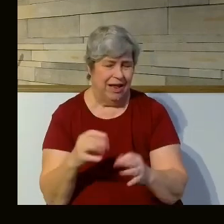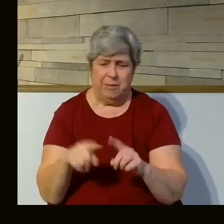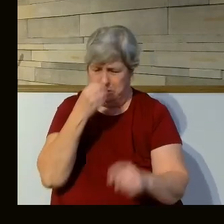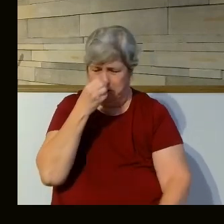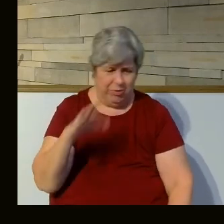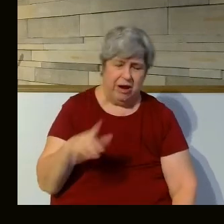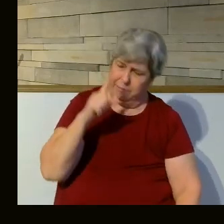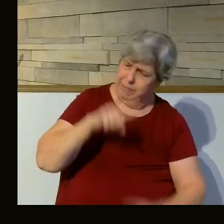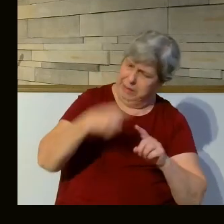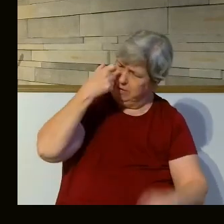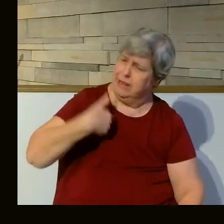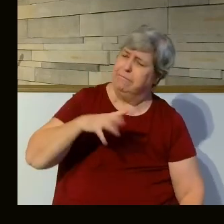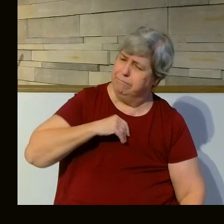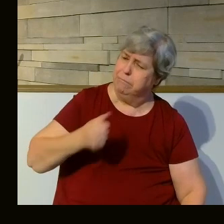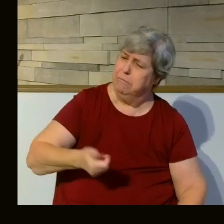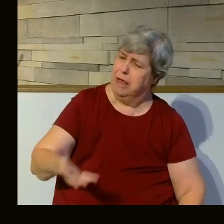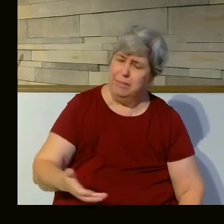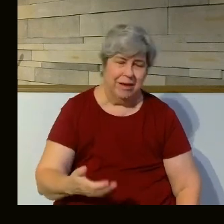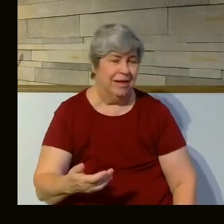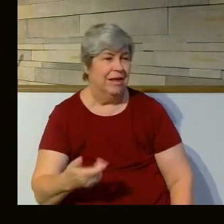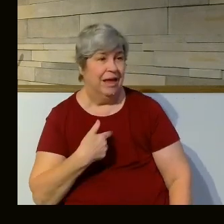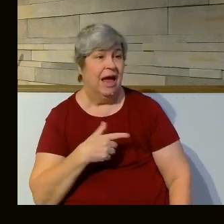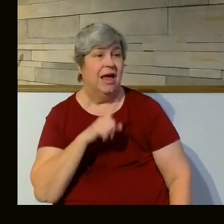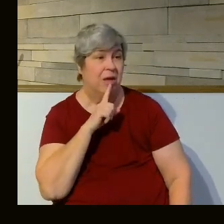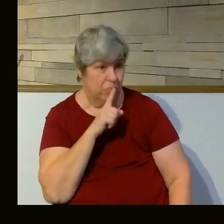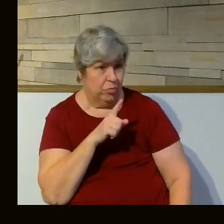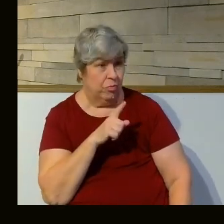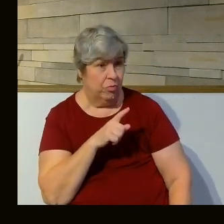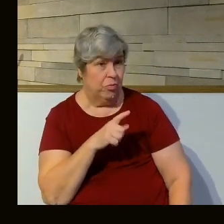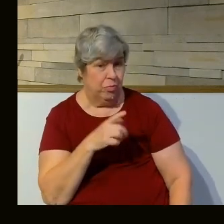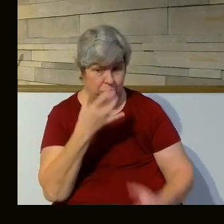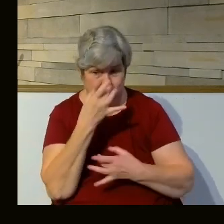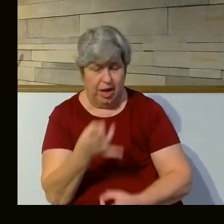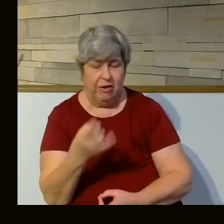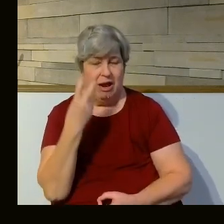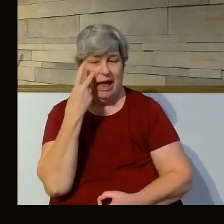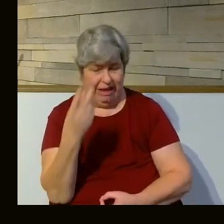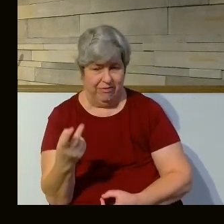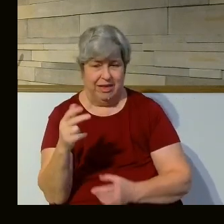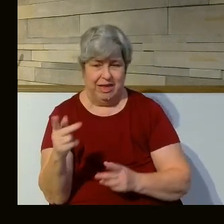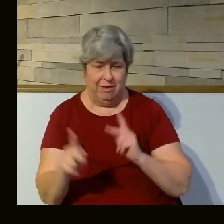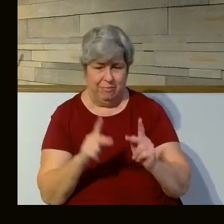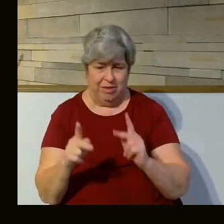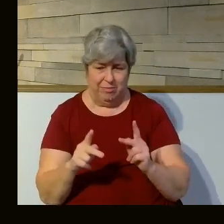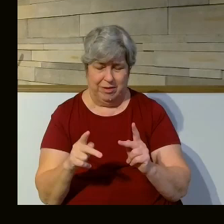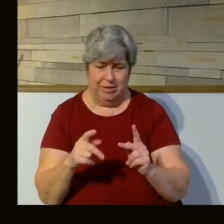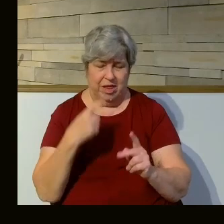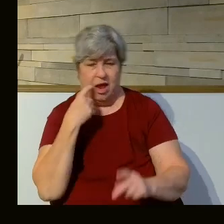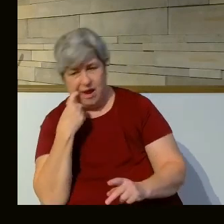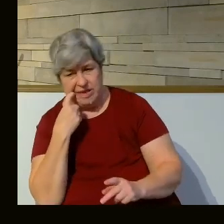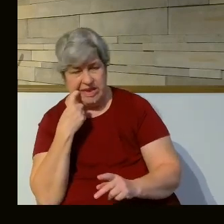you don't care because you're tolerant, right? Well, you know what? I do care. And I've seen the devastation in people's lives who are addicted